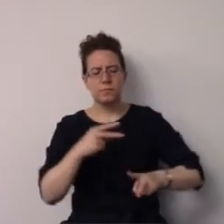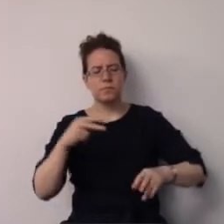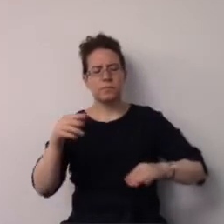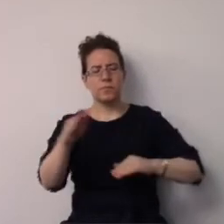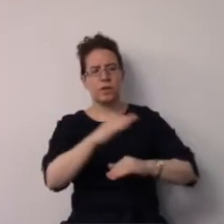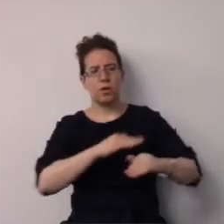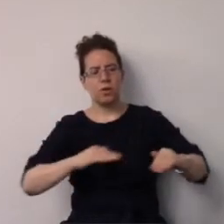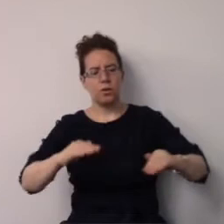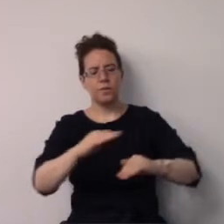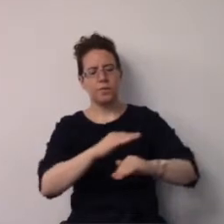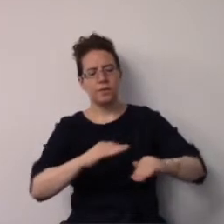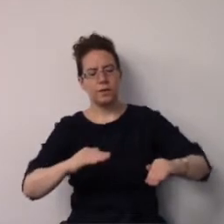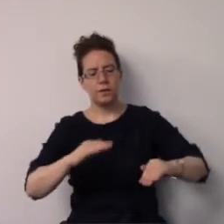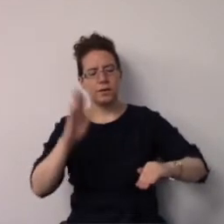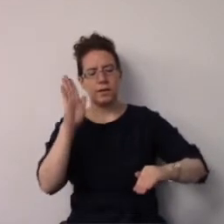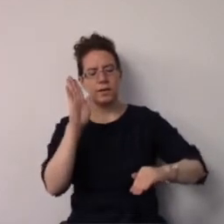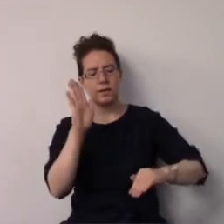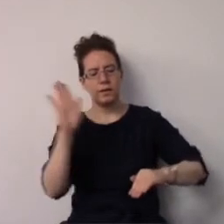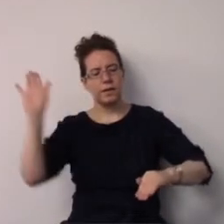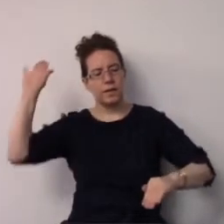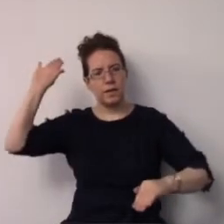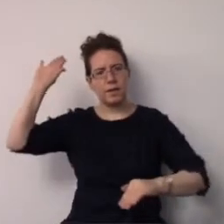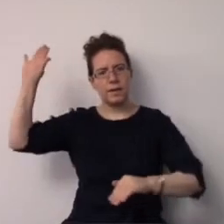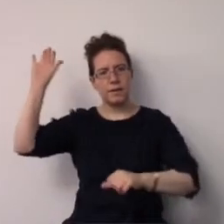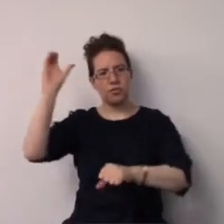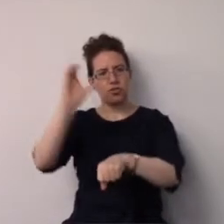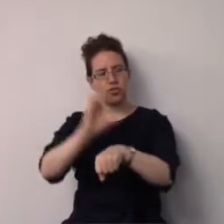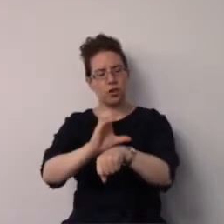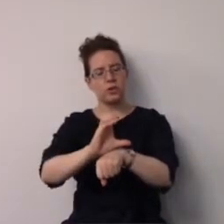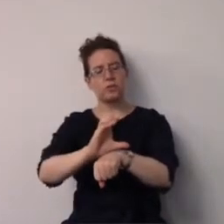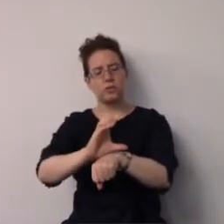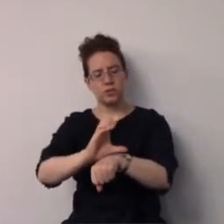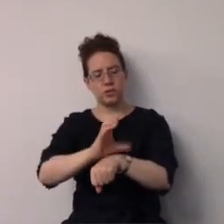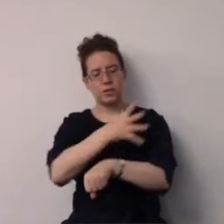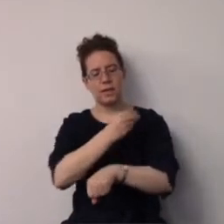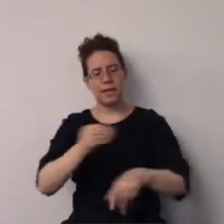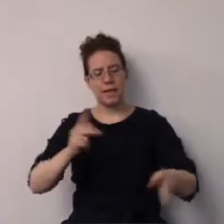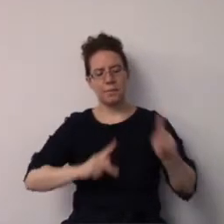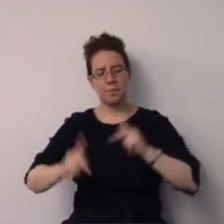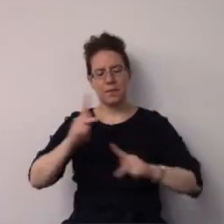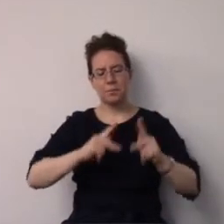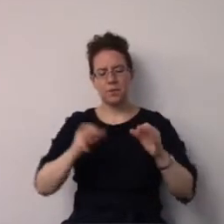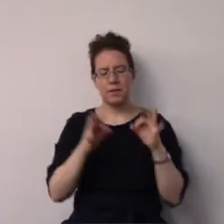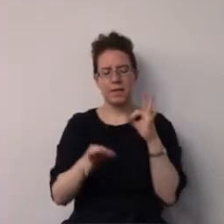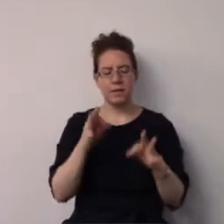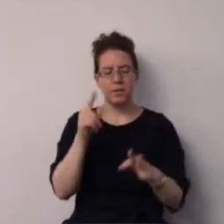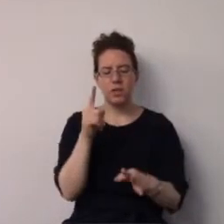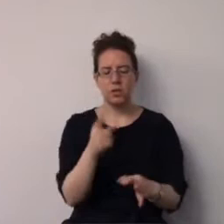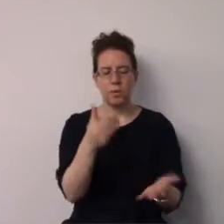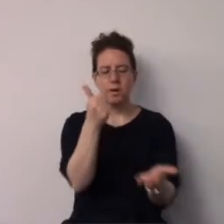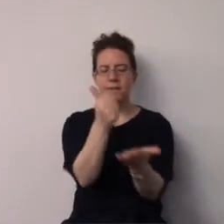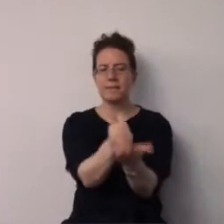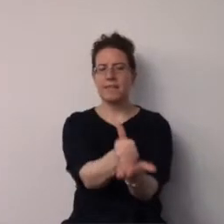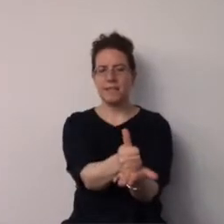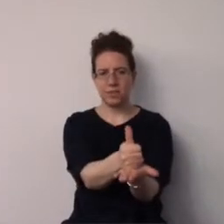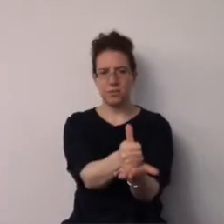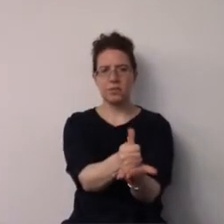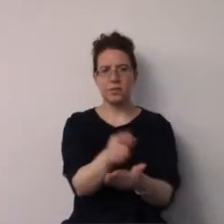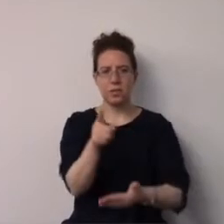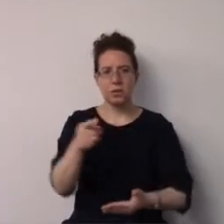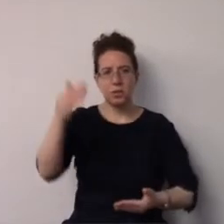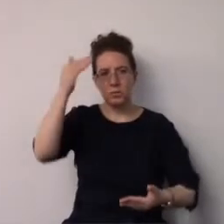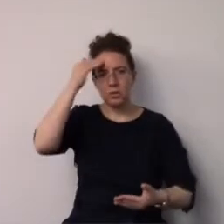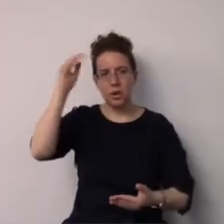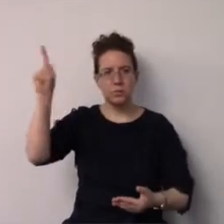He's guarding. He's protecting. Hallelujah. He's keeping like a garrison about